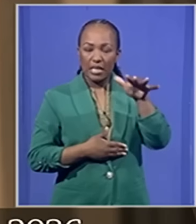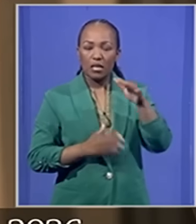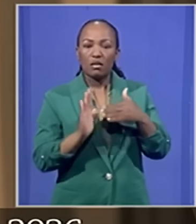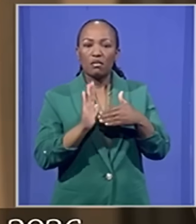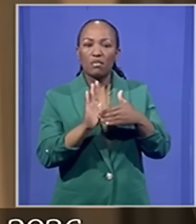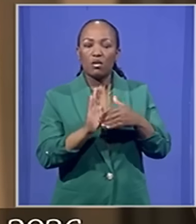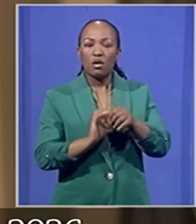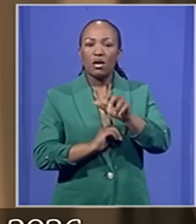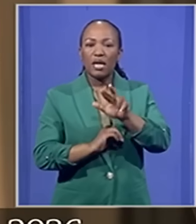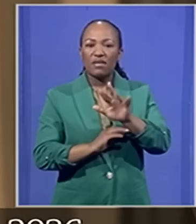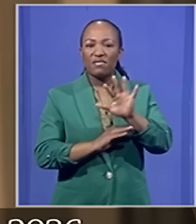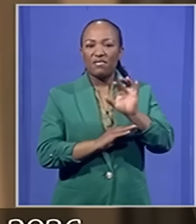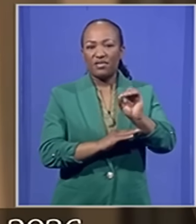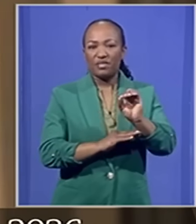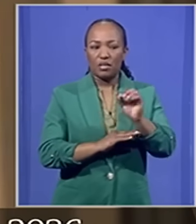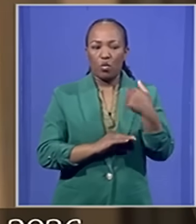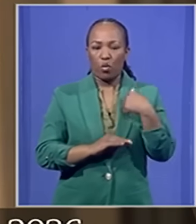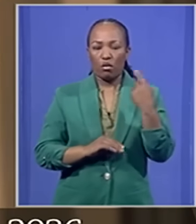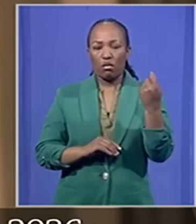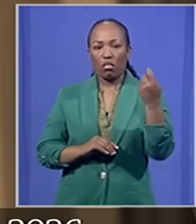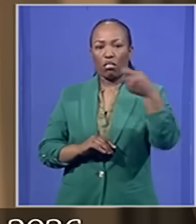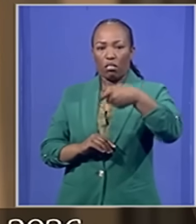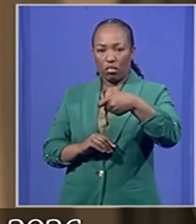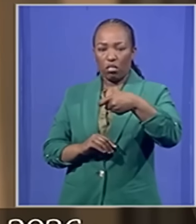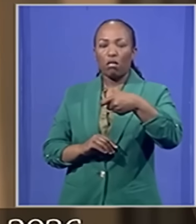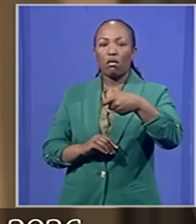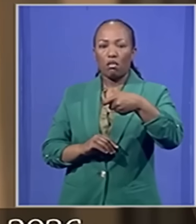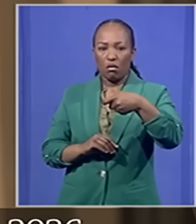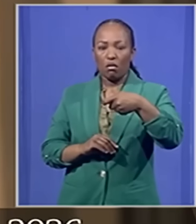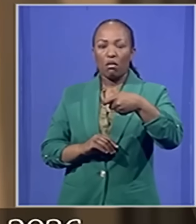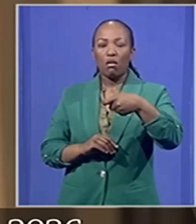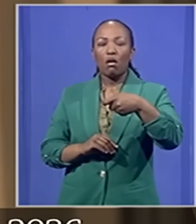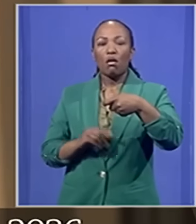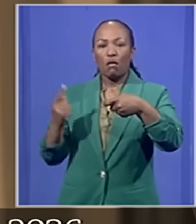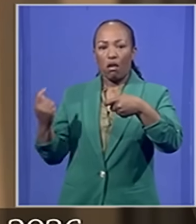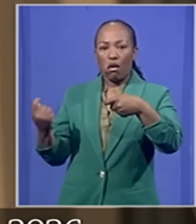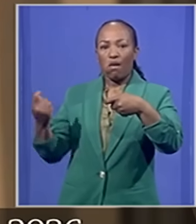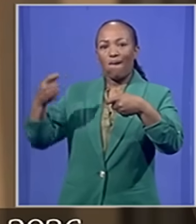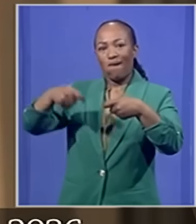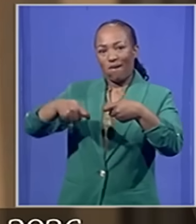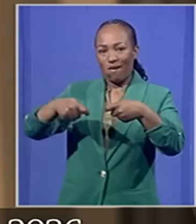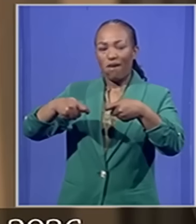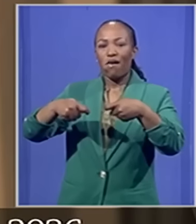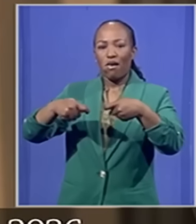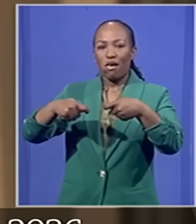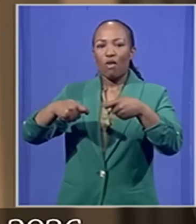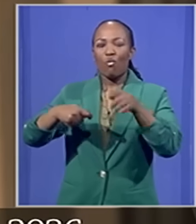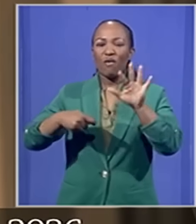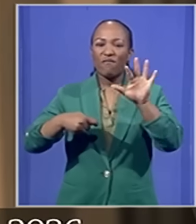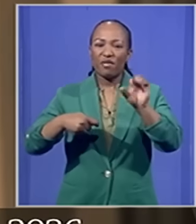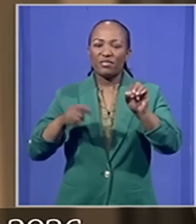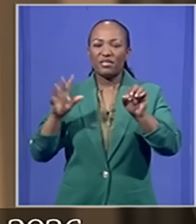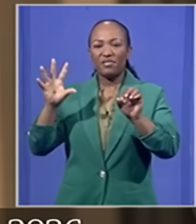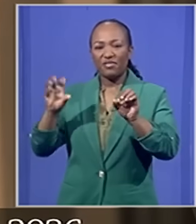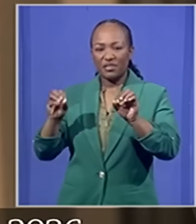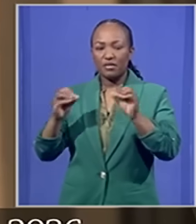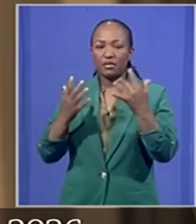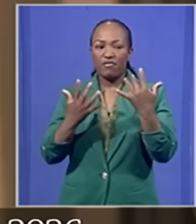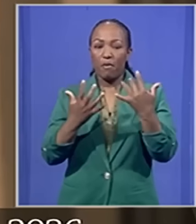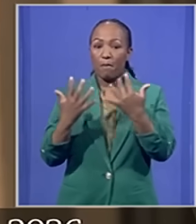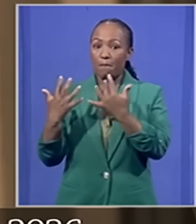15,883,000 rand, which we would deem to be a 50-50 cost-sharing model with Parliament